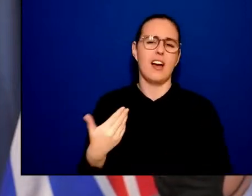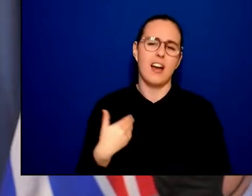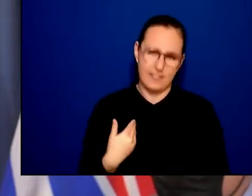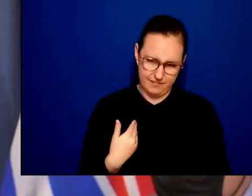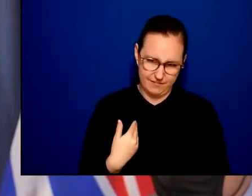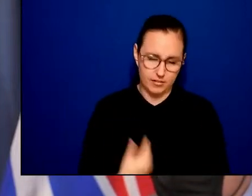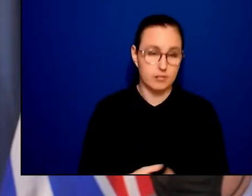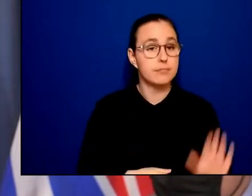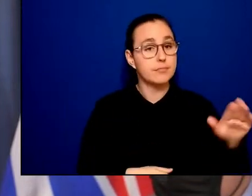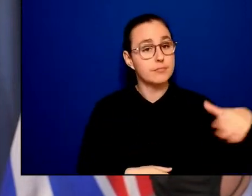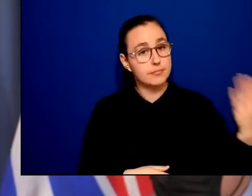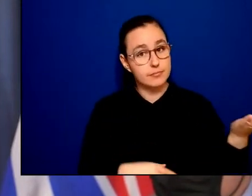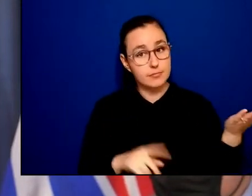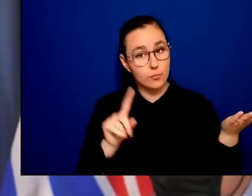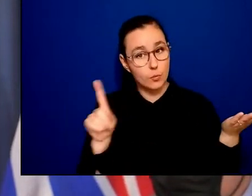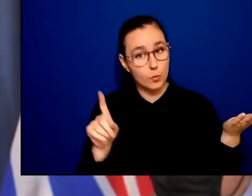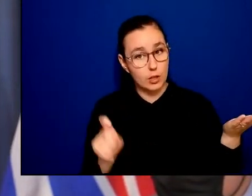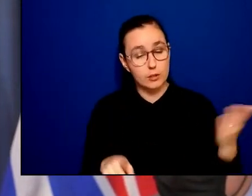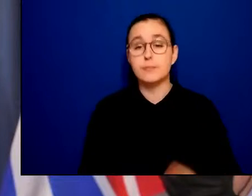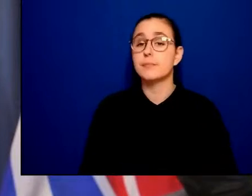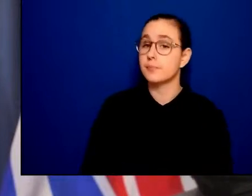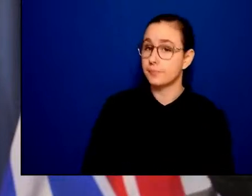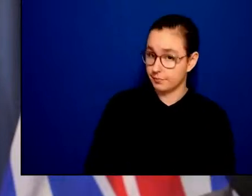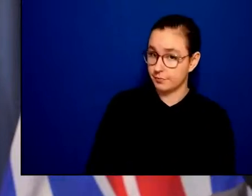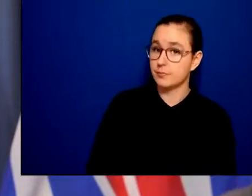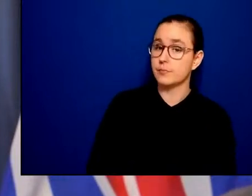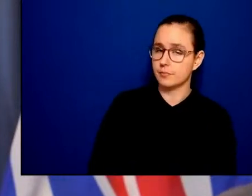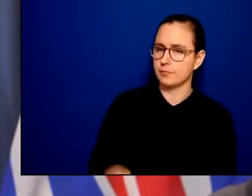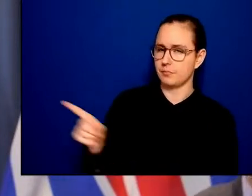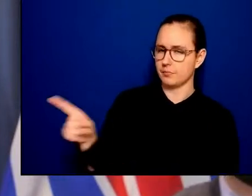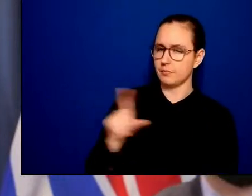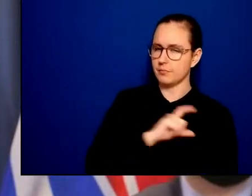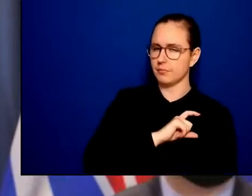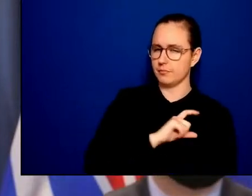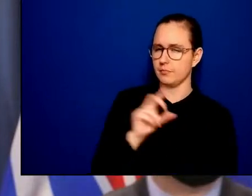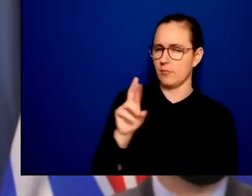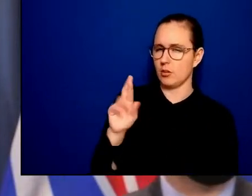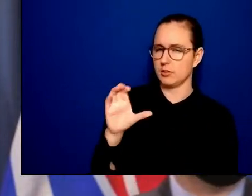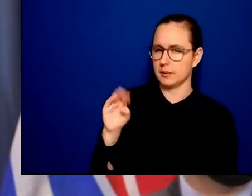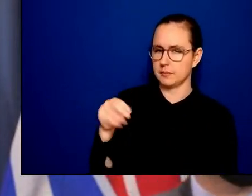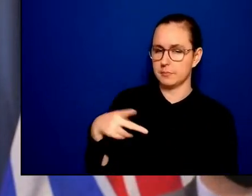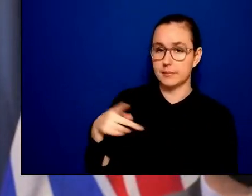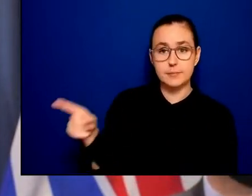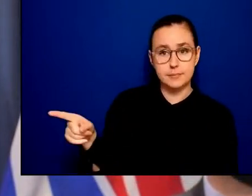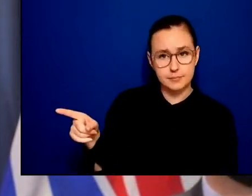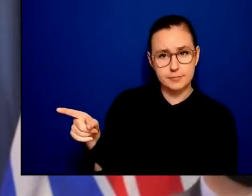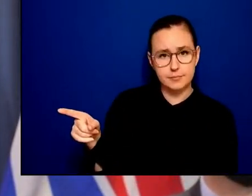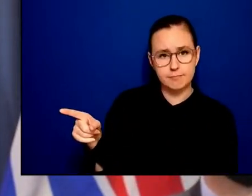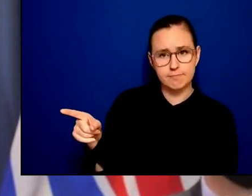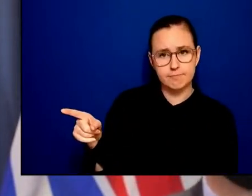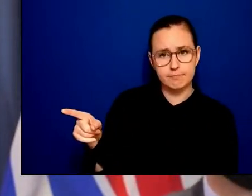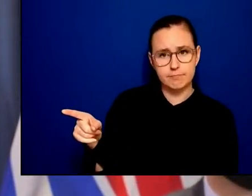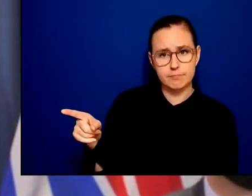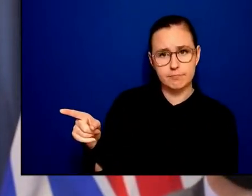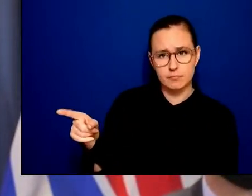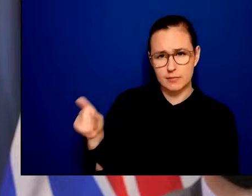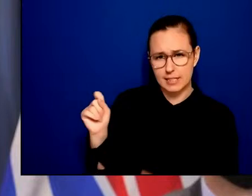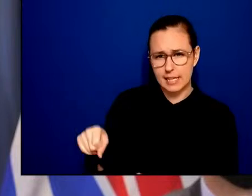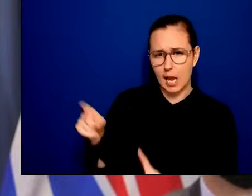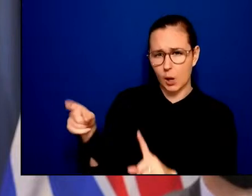Thank you. Deputy Commissioner Dwayne McDonald, I wanted to ask you what else you can tell us about the